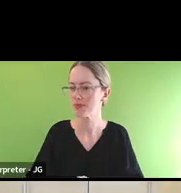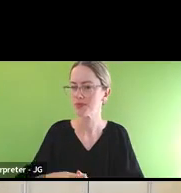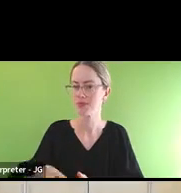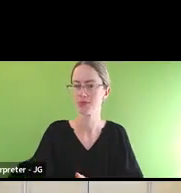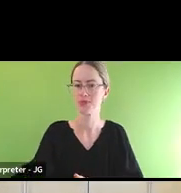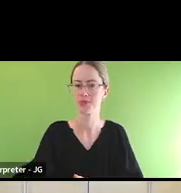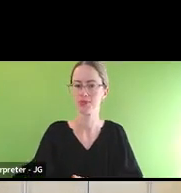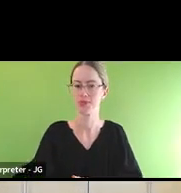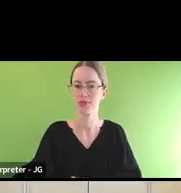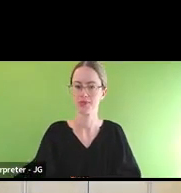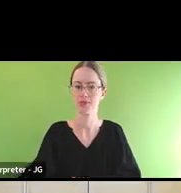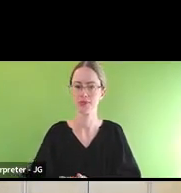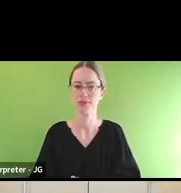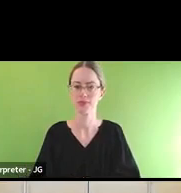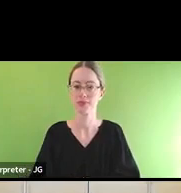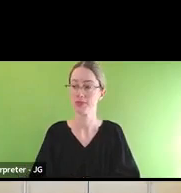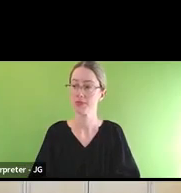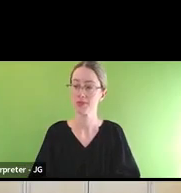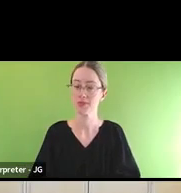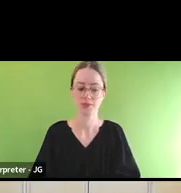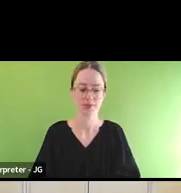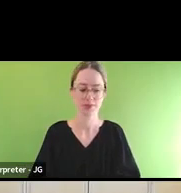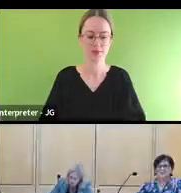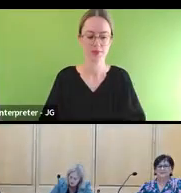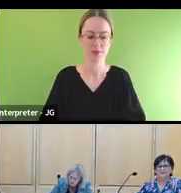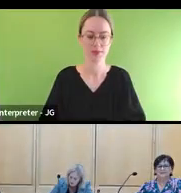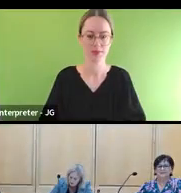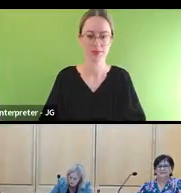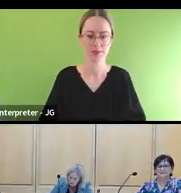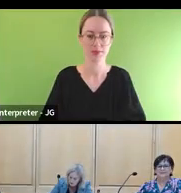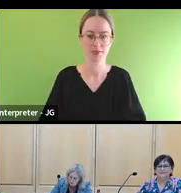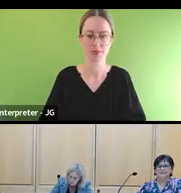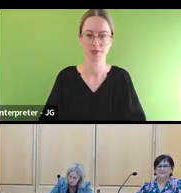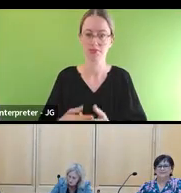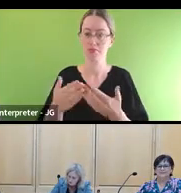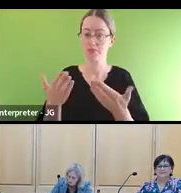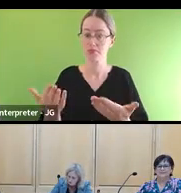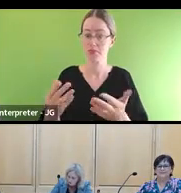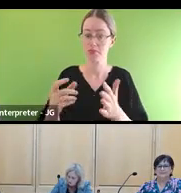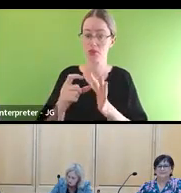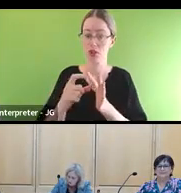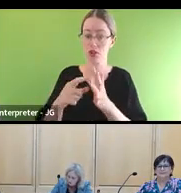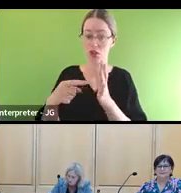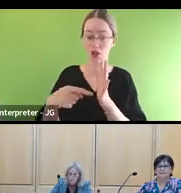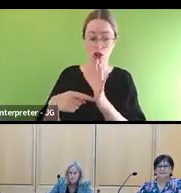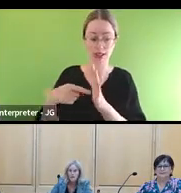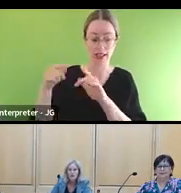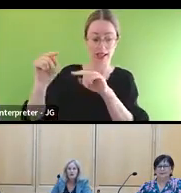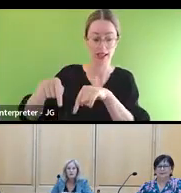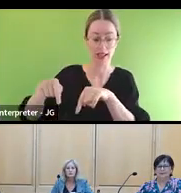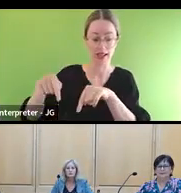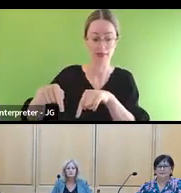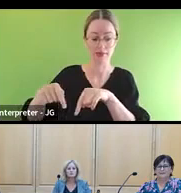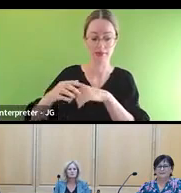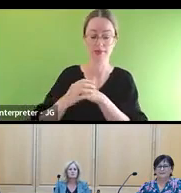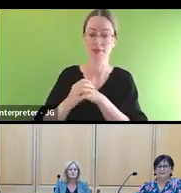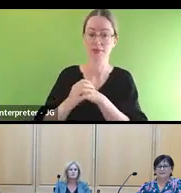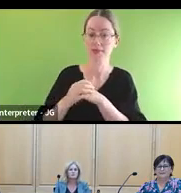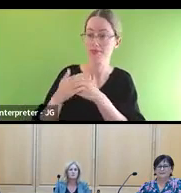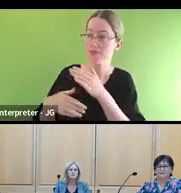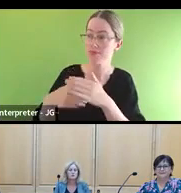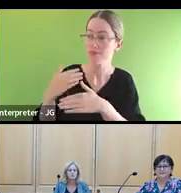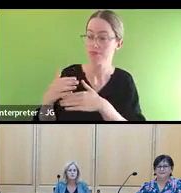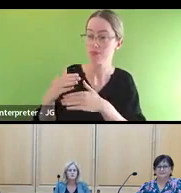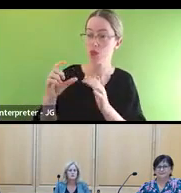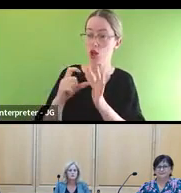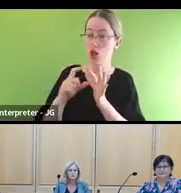All right, Dot, all right. Well, Dot's on Zoom now, so we will continue if that's okay. Dot, are you able